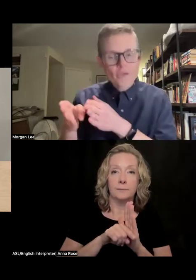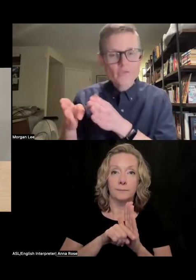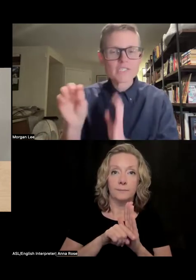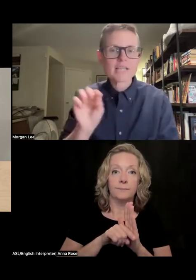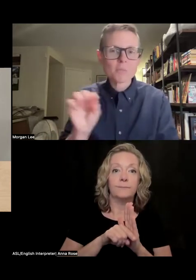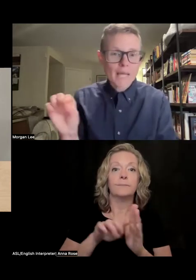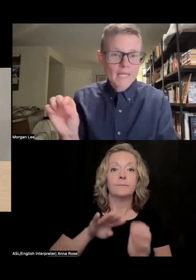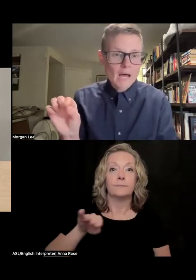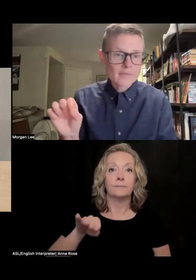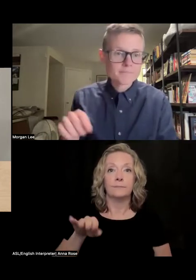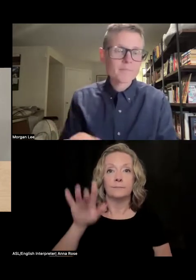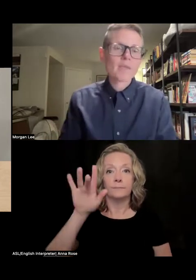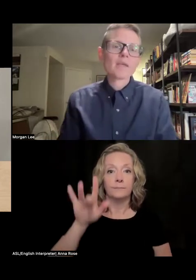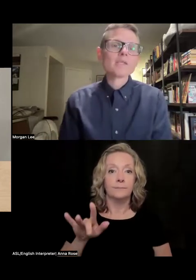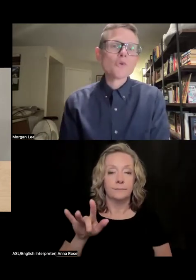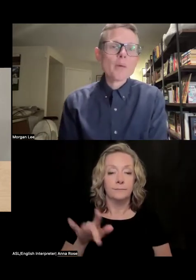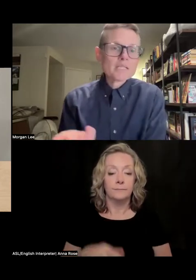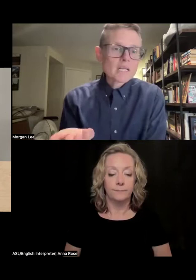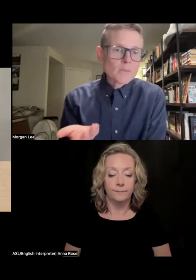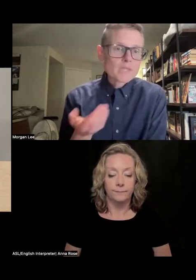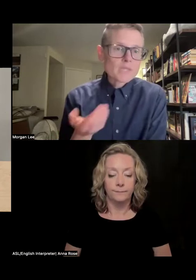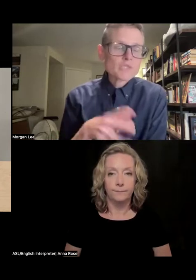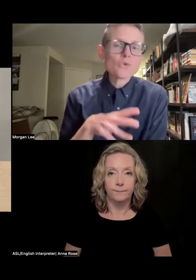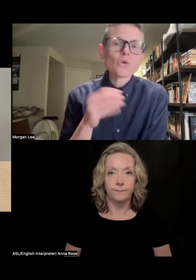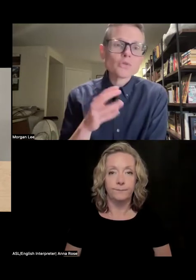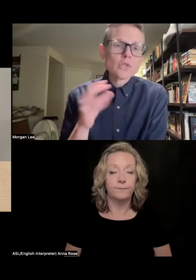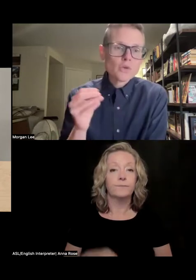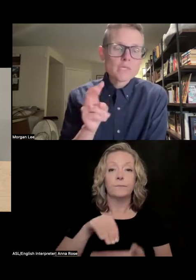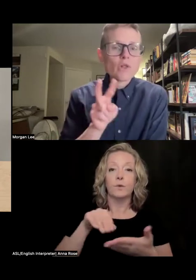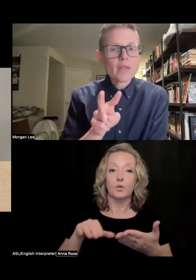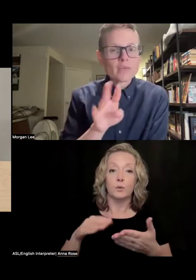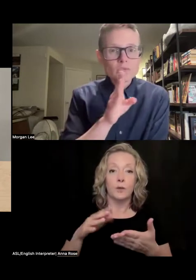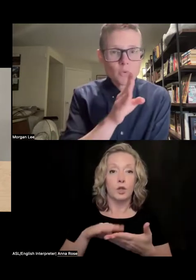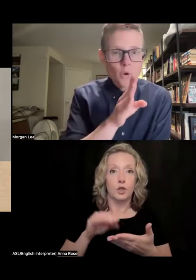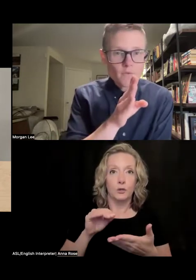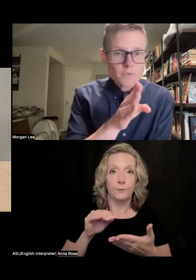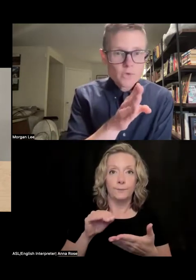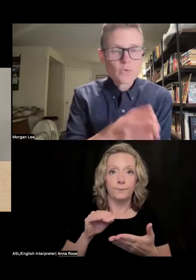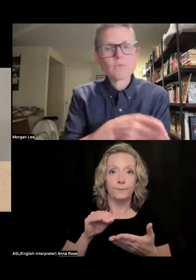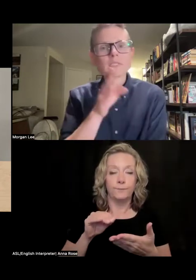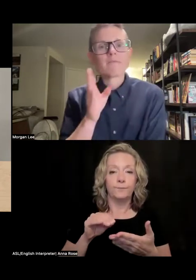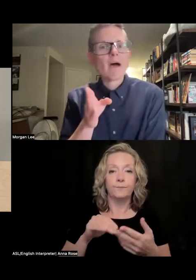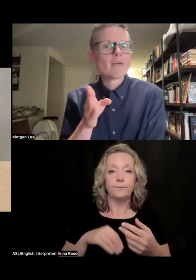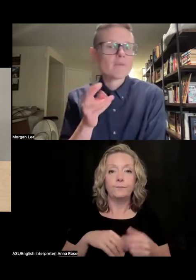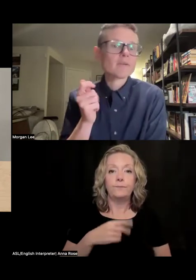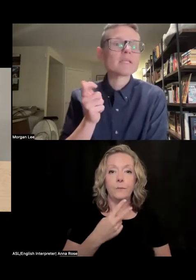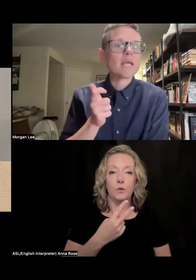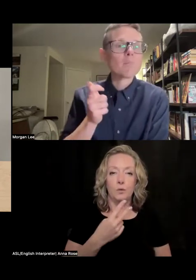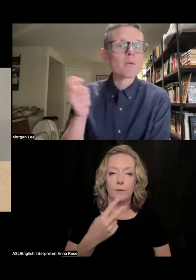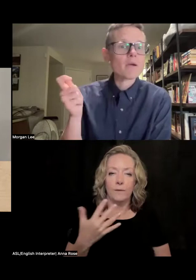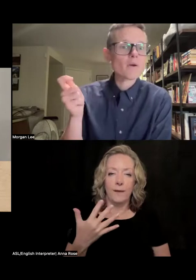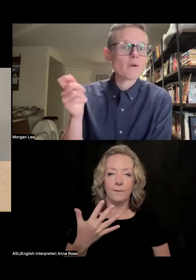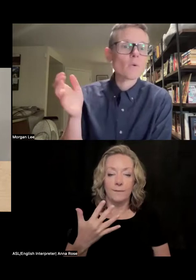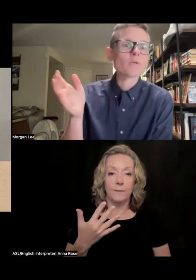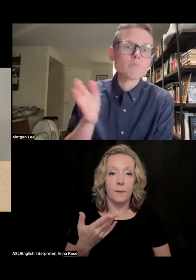and then on the other side just has a blank line. So basically what the student learns to do is look at we're going from 2 to 5. Is it